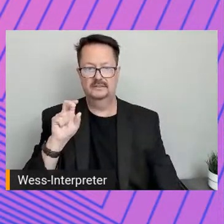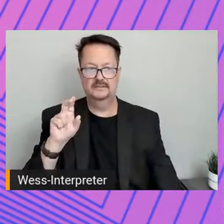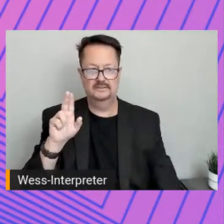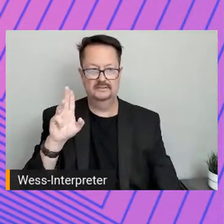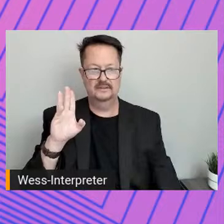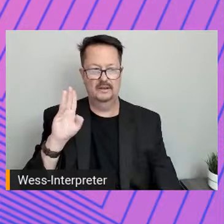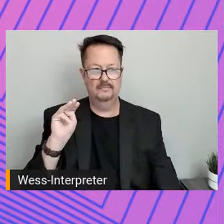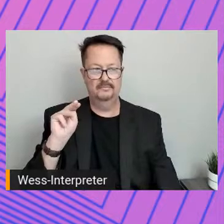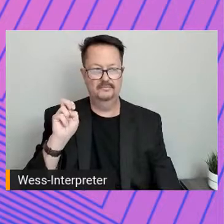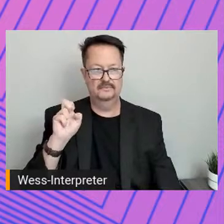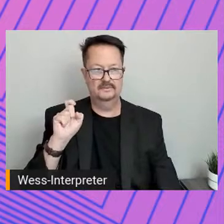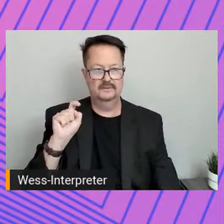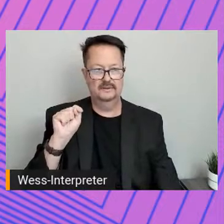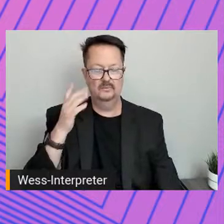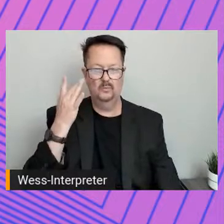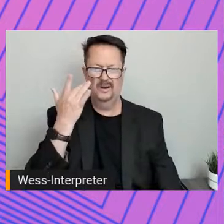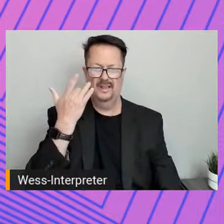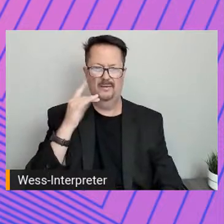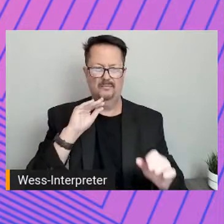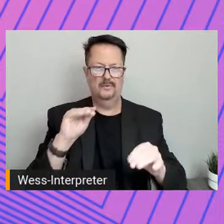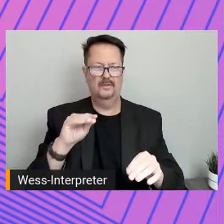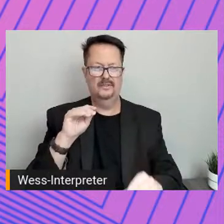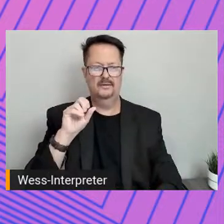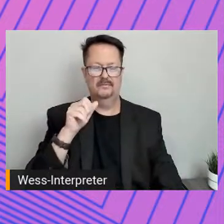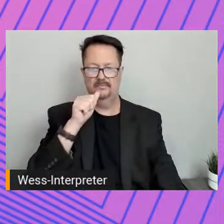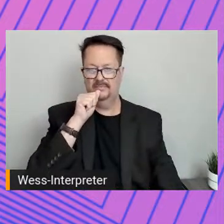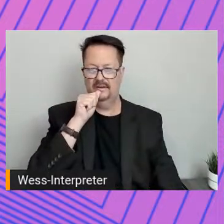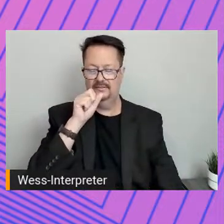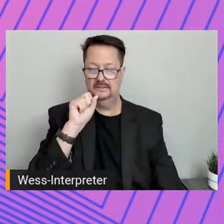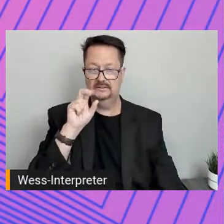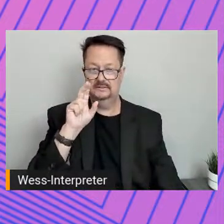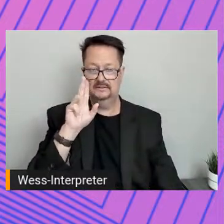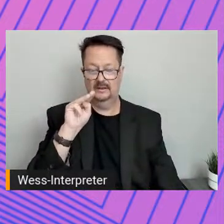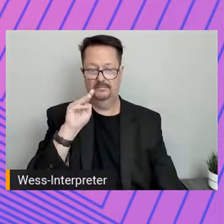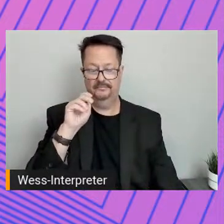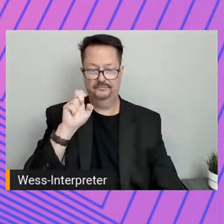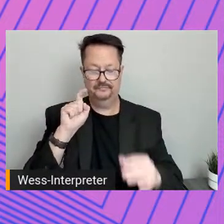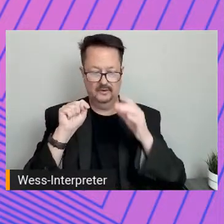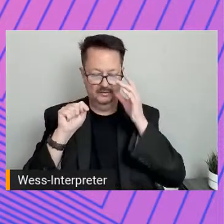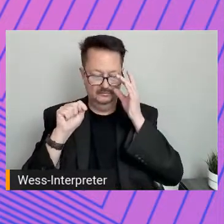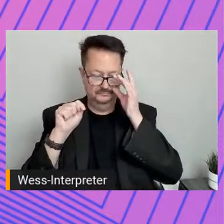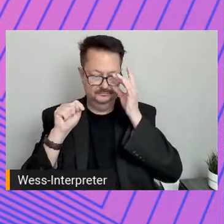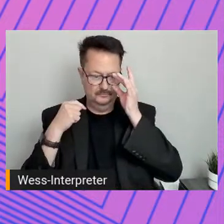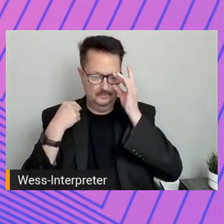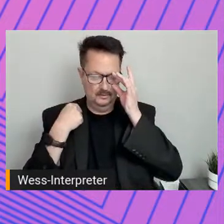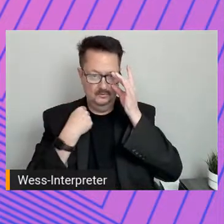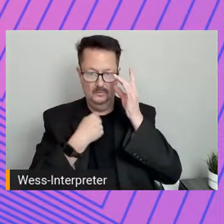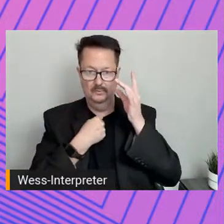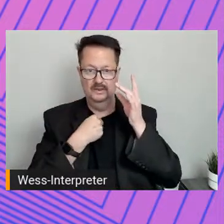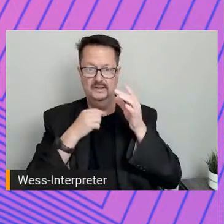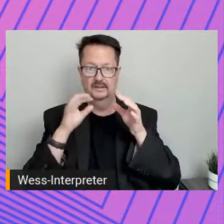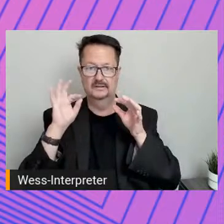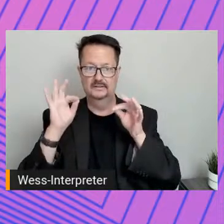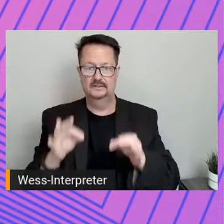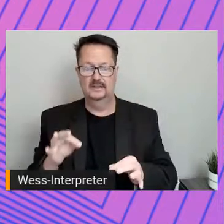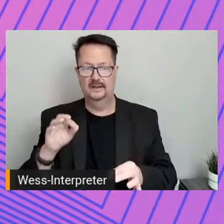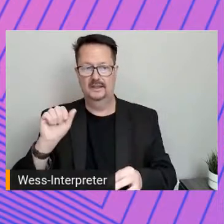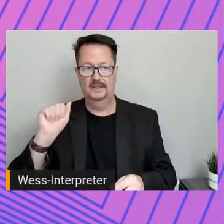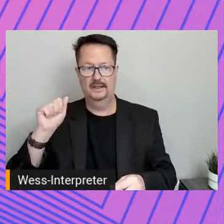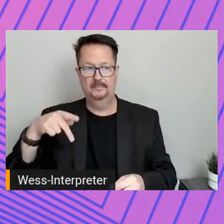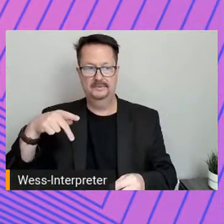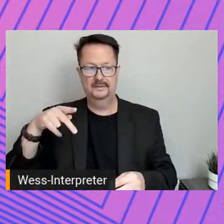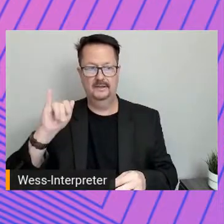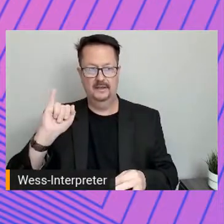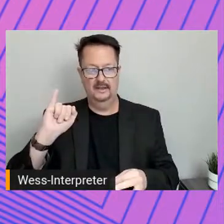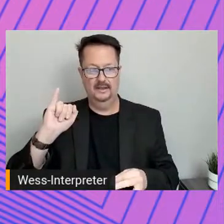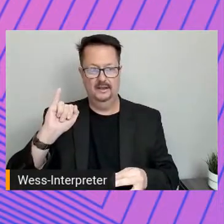public subnet? So instead, what we did was we opted to have an API gateway so that we could